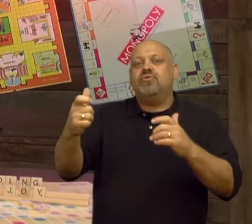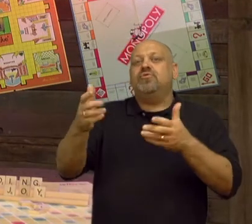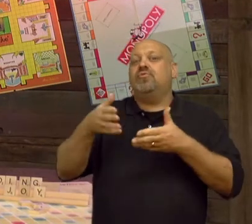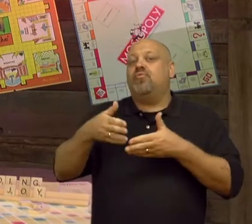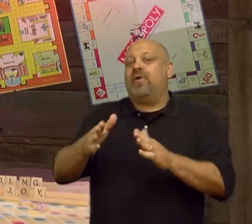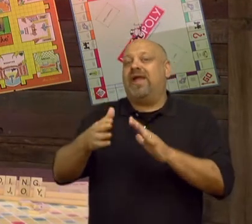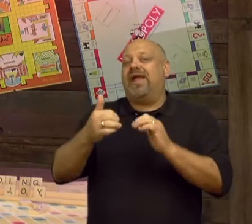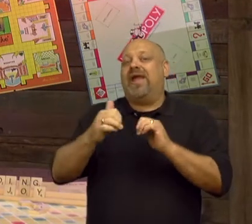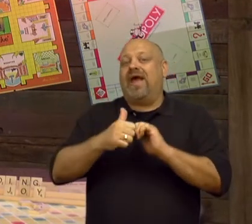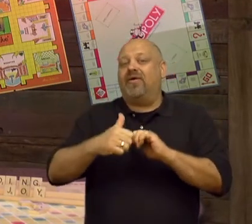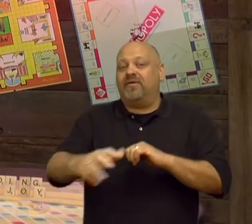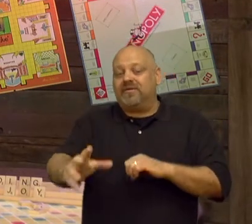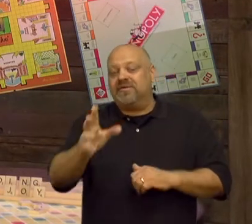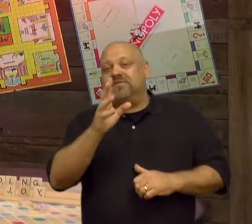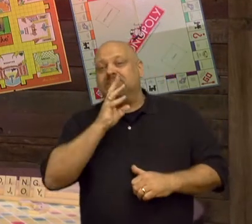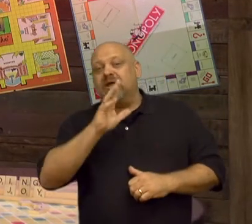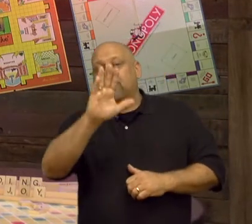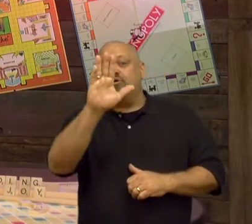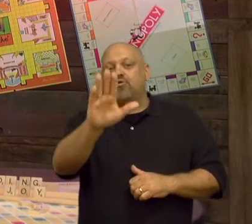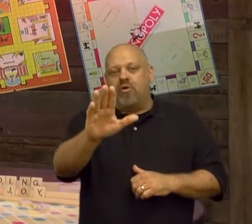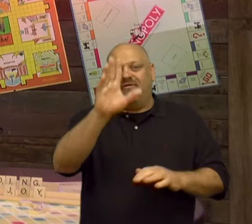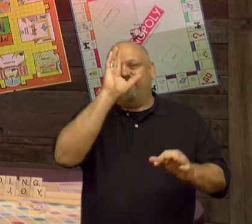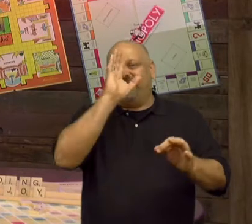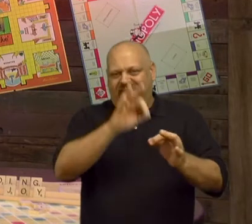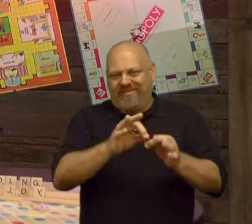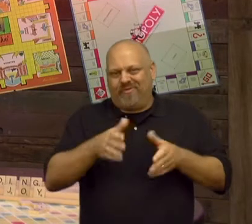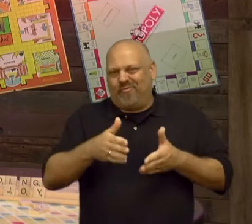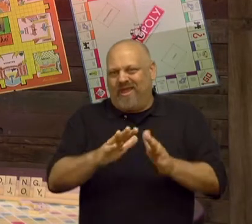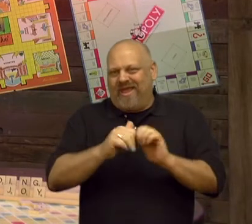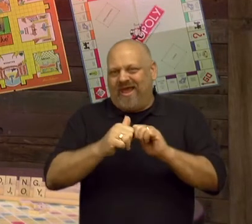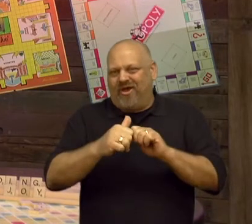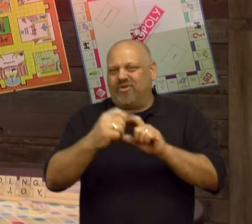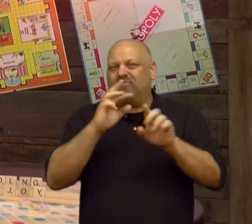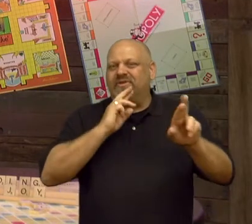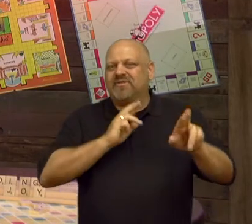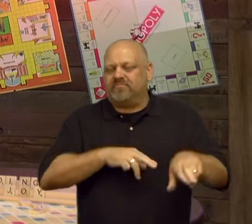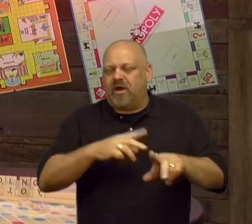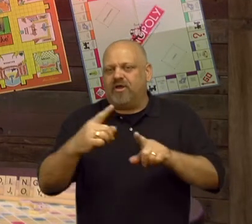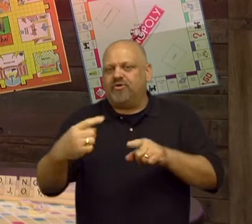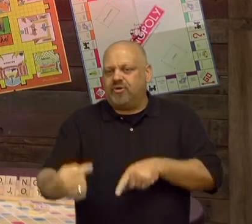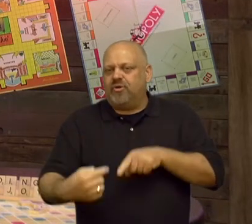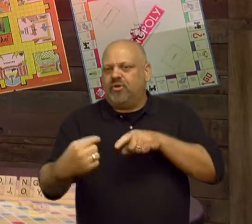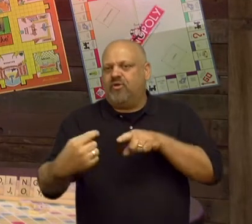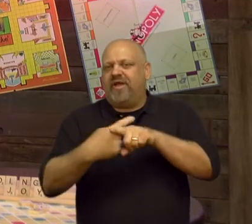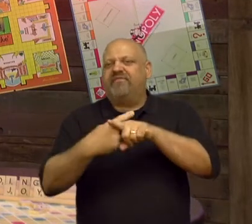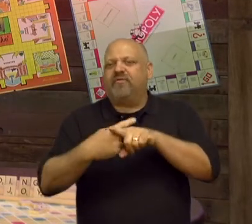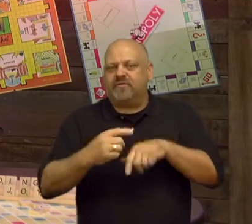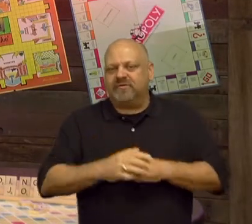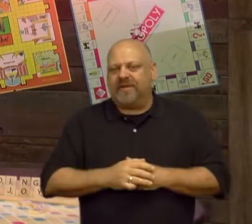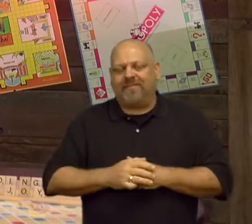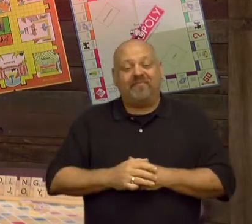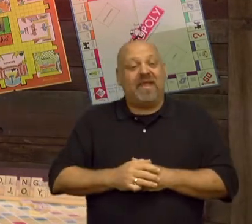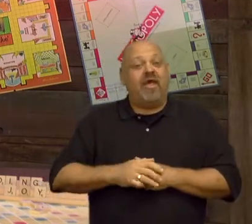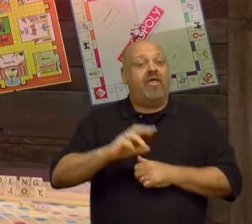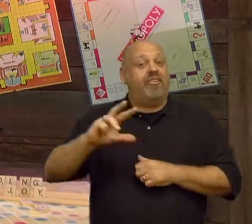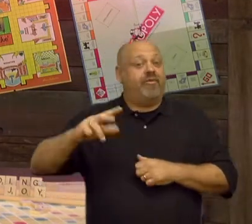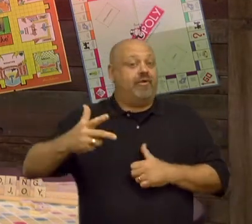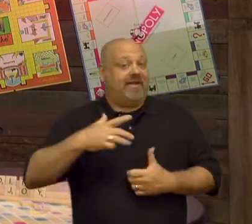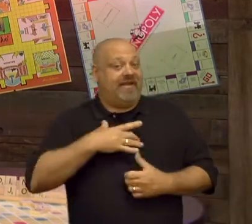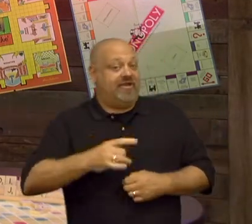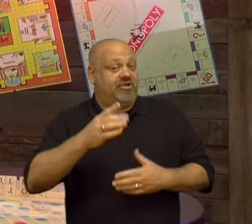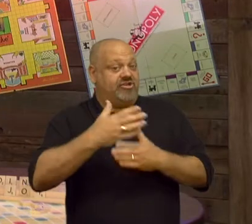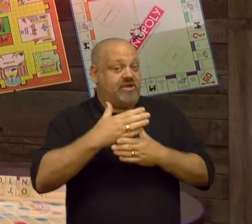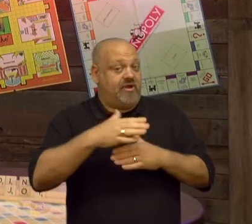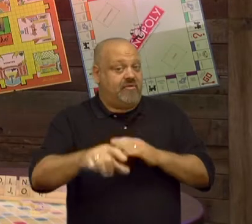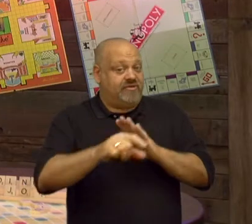speak out your faith in the way you respond to adversity. The third thing I would like to share in this passage of